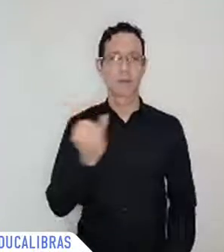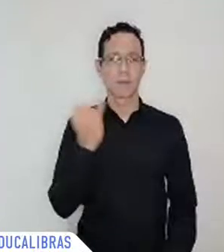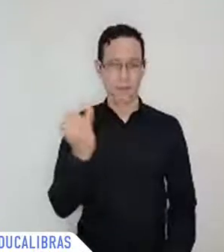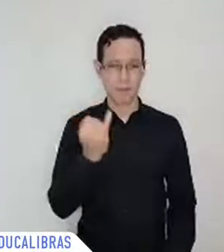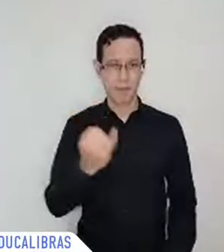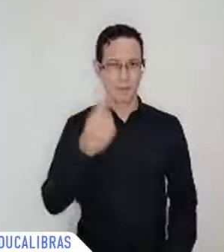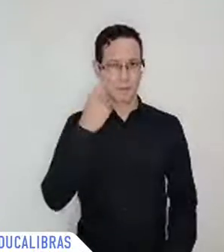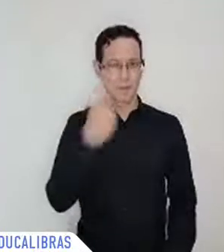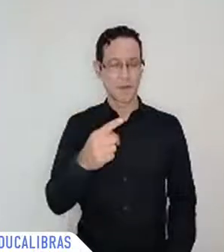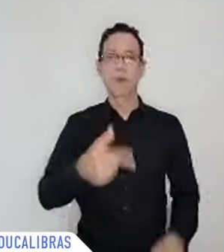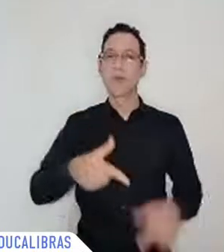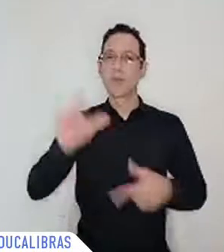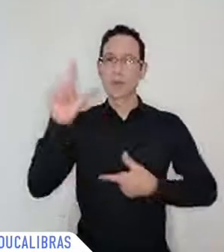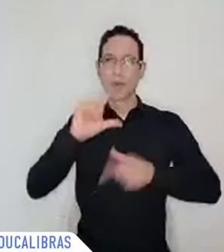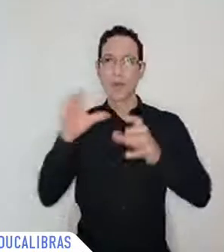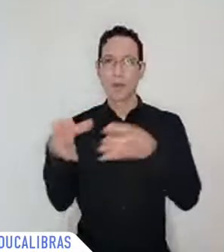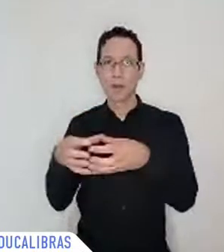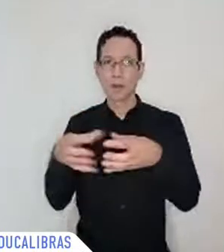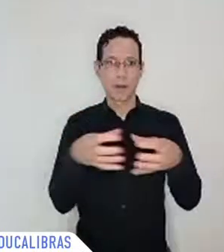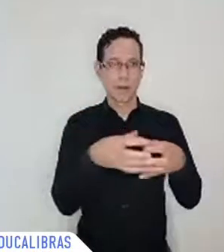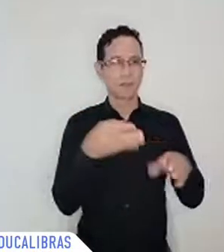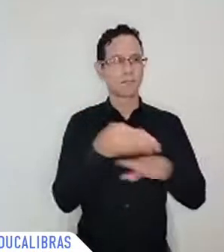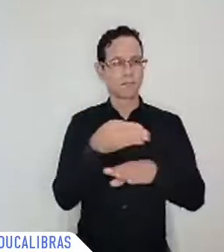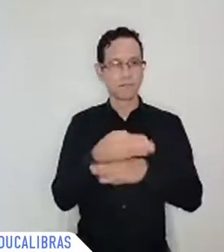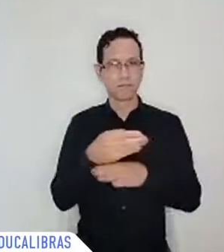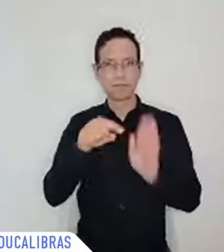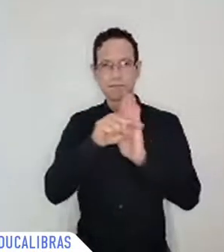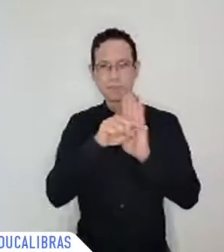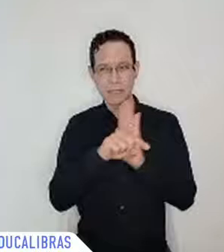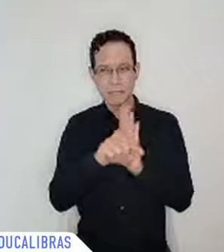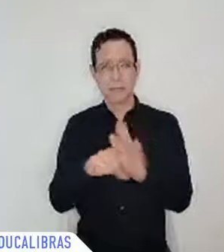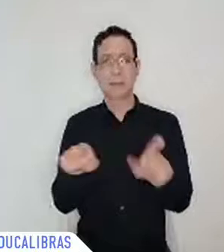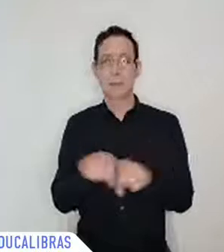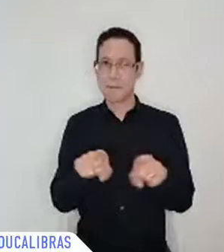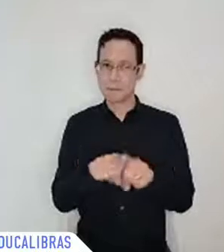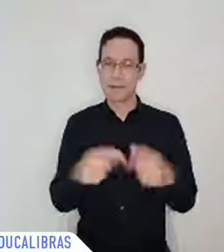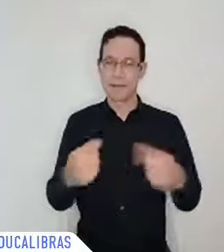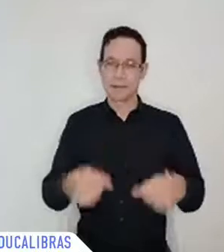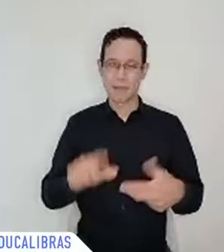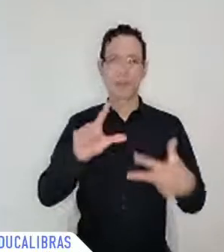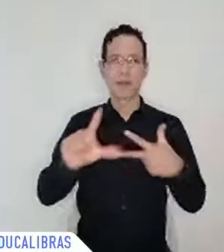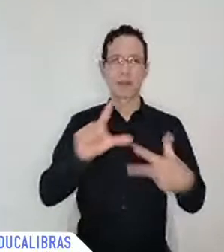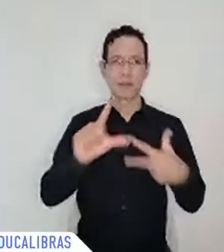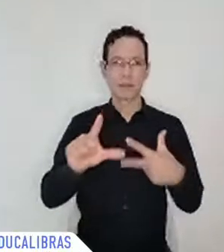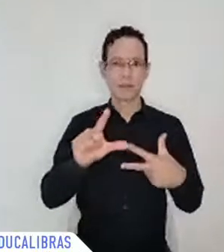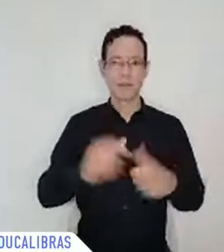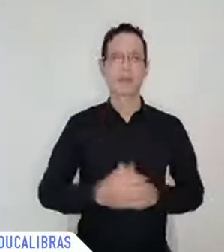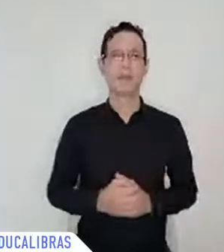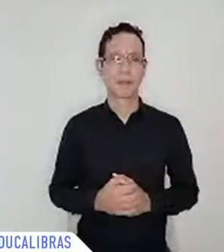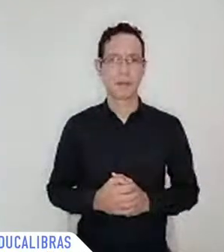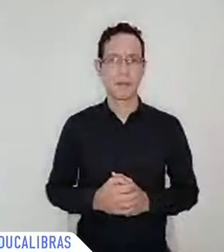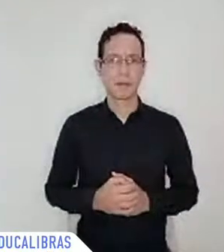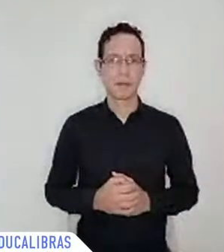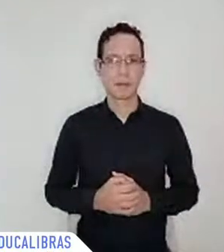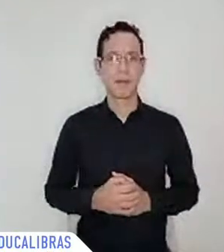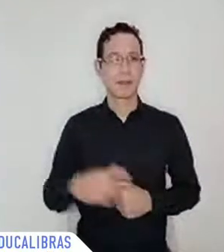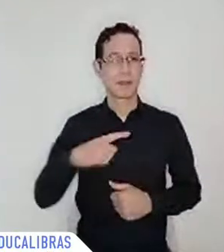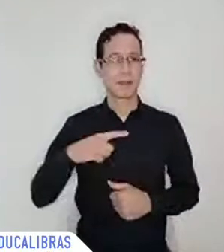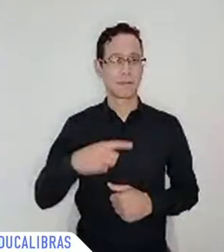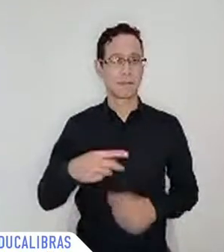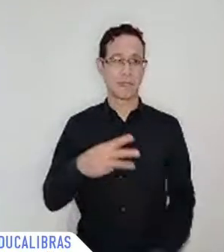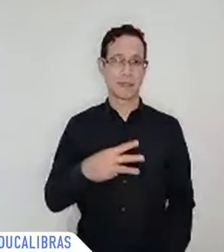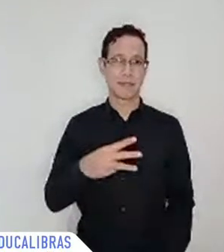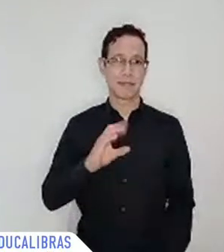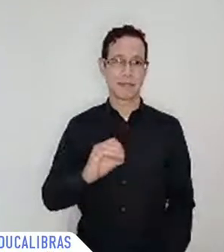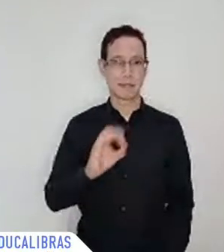of the institutions. So it's very important to see other institutions working,